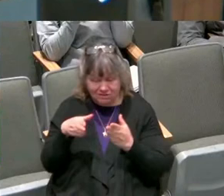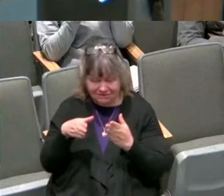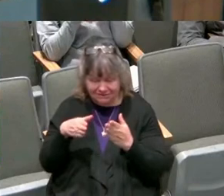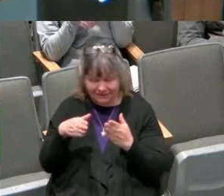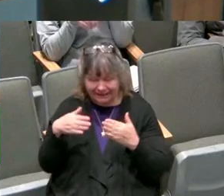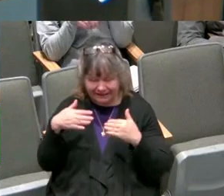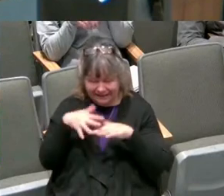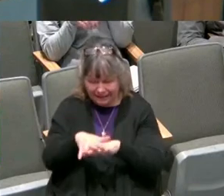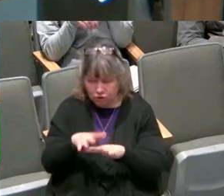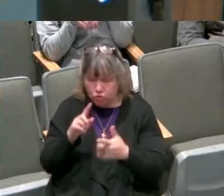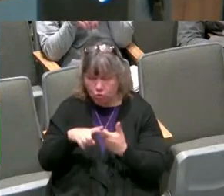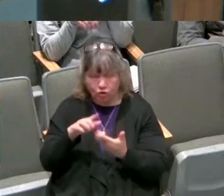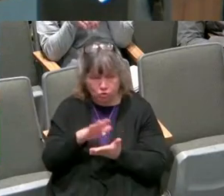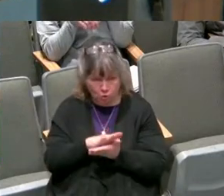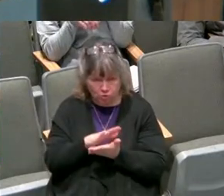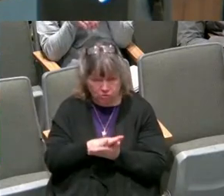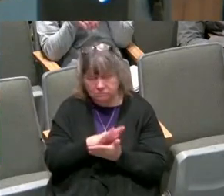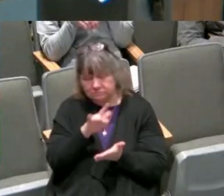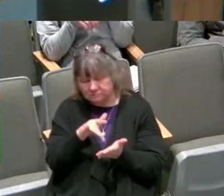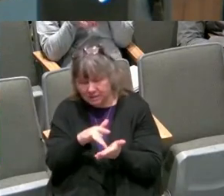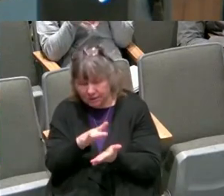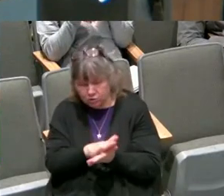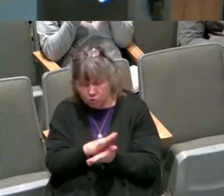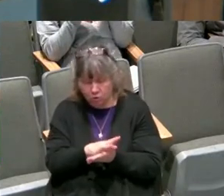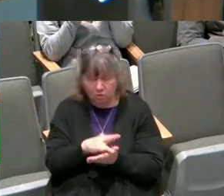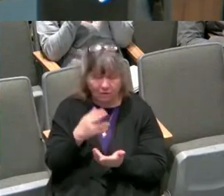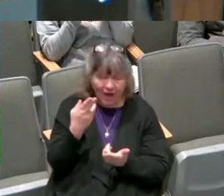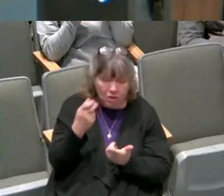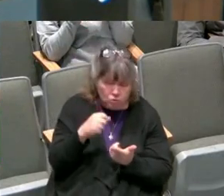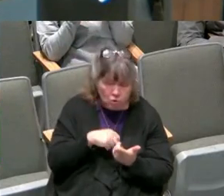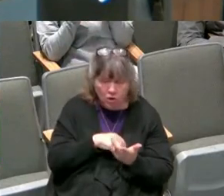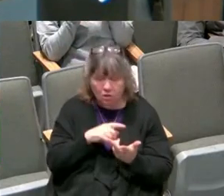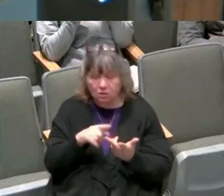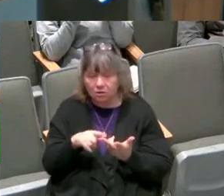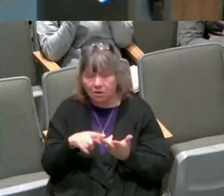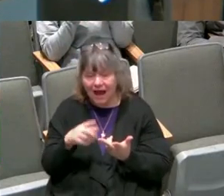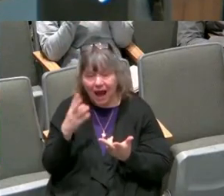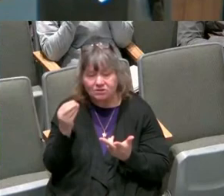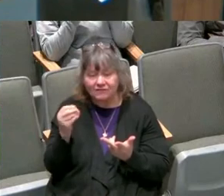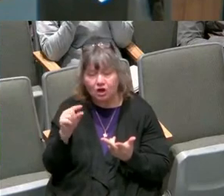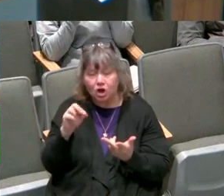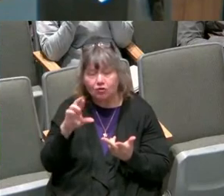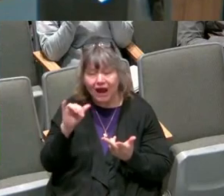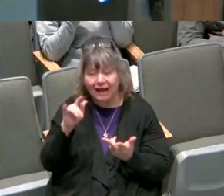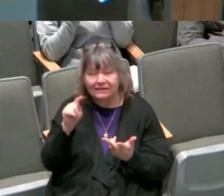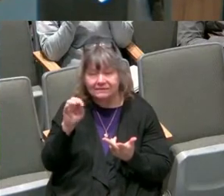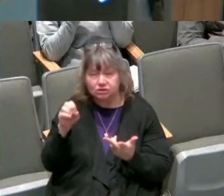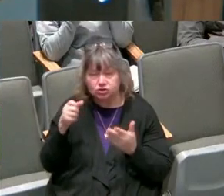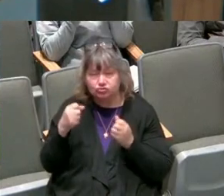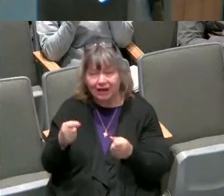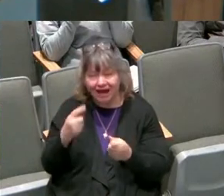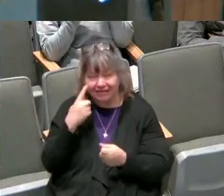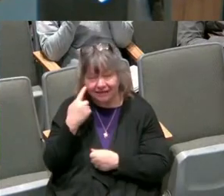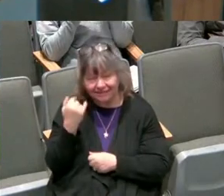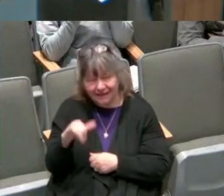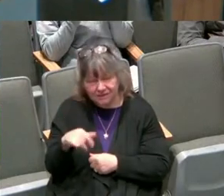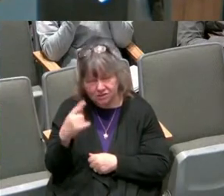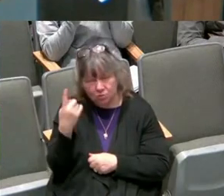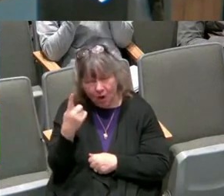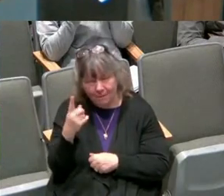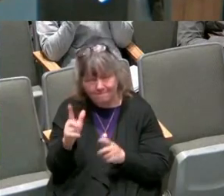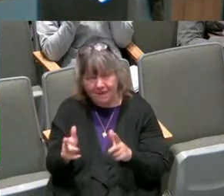into our schools primarily the middle school the high school outside of Granite Street I believe it's the only